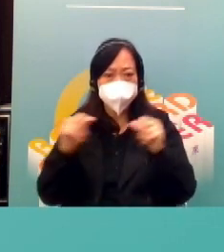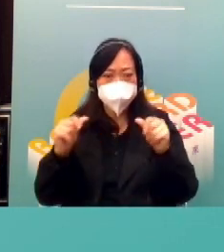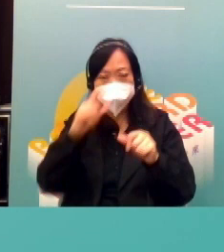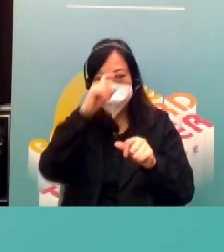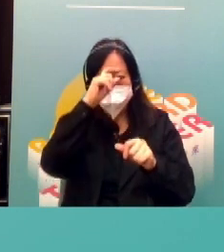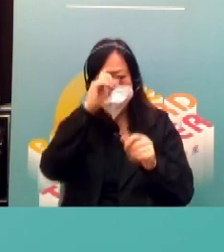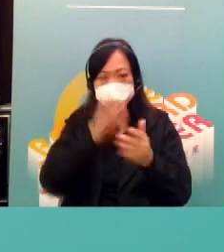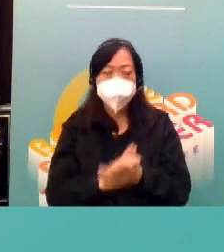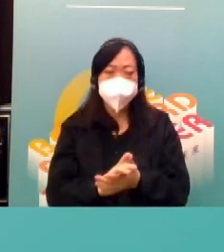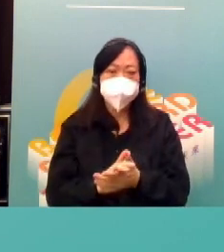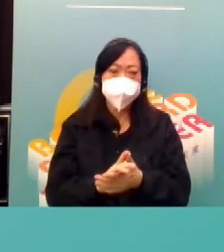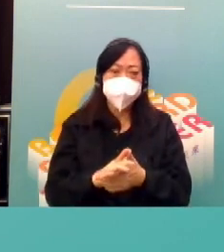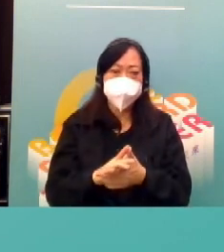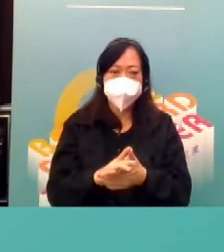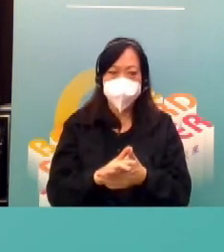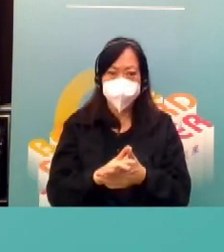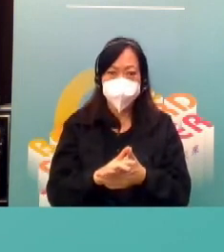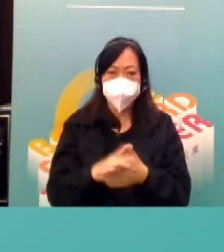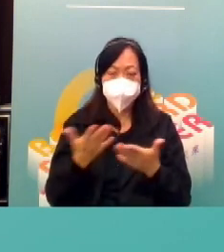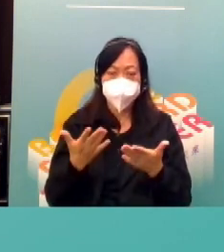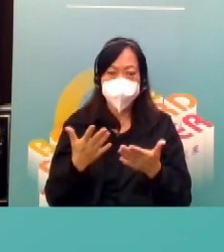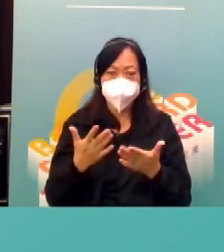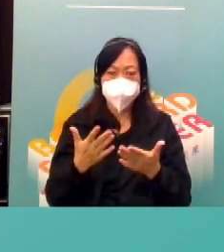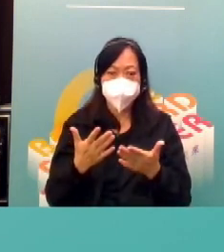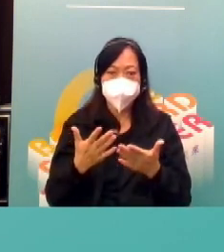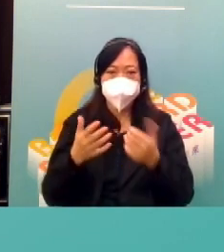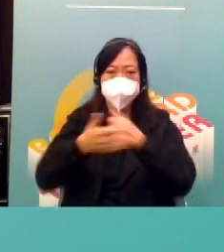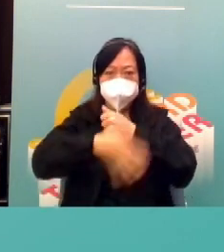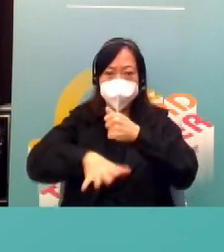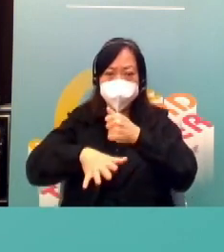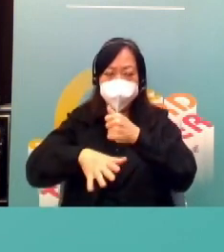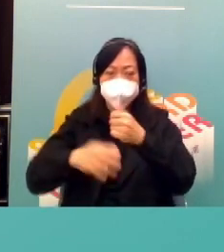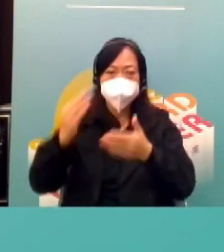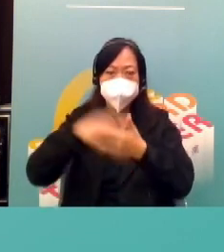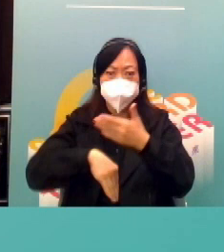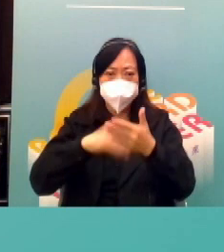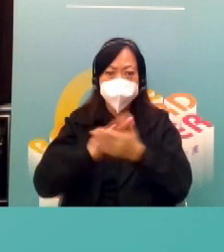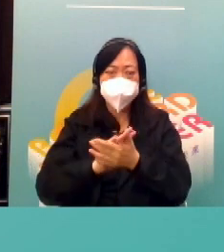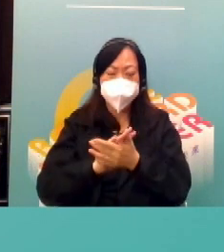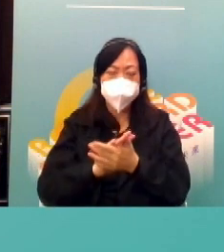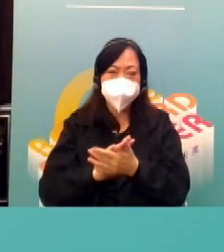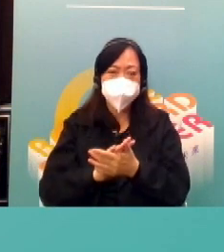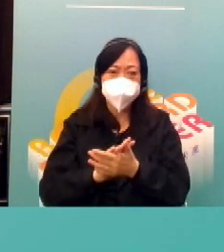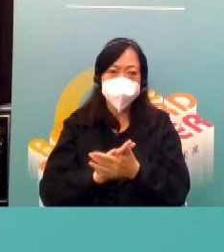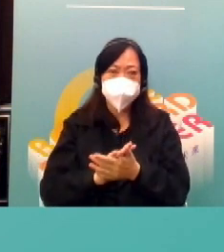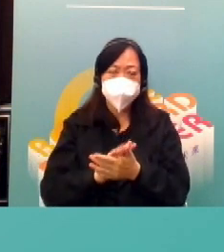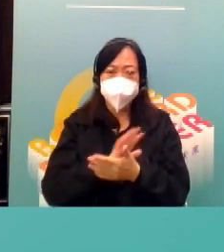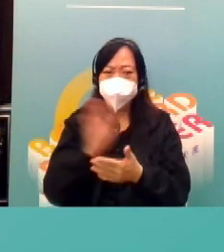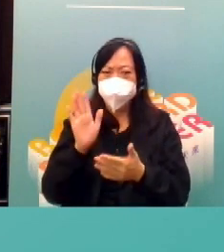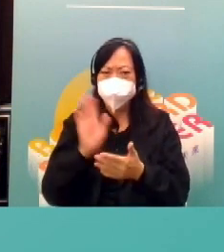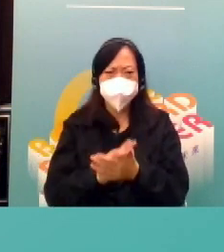not every enterprise is going to be a unicorn, right? And we also worked in Cambodia on a credit guarantee fund from